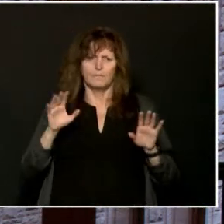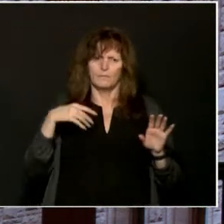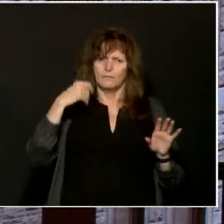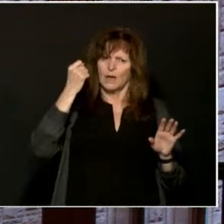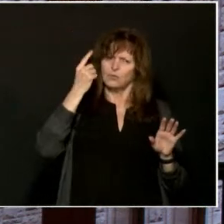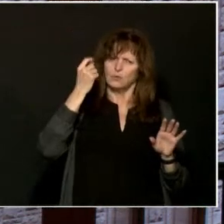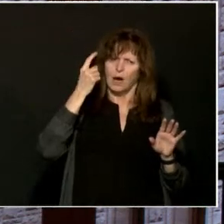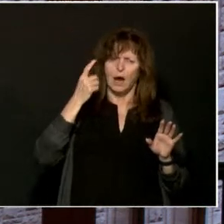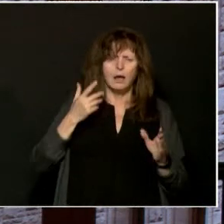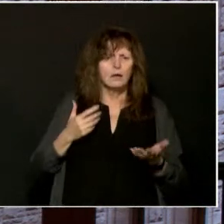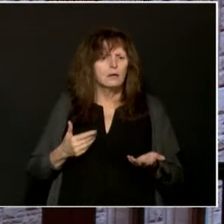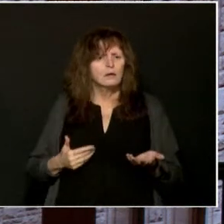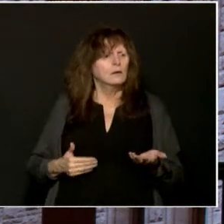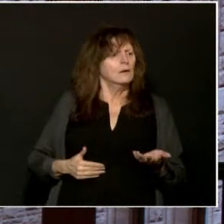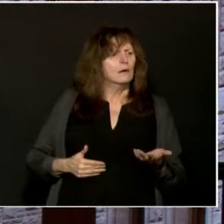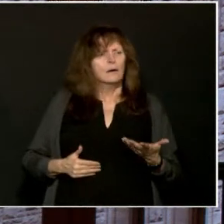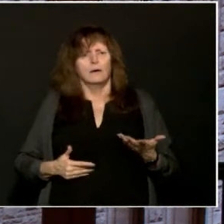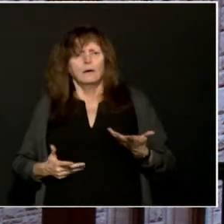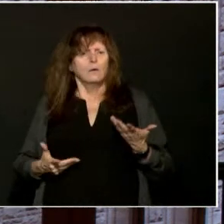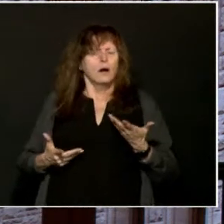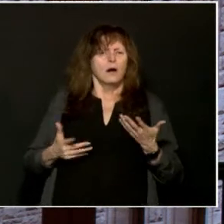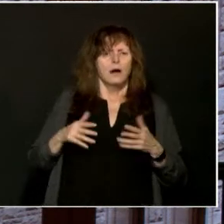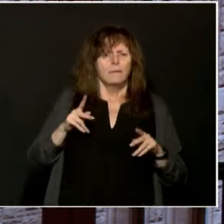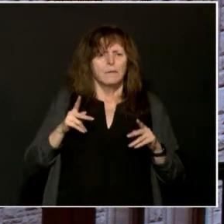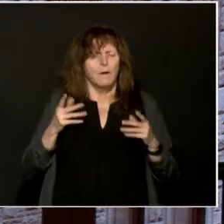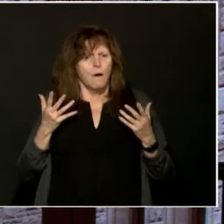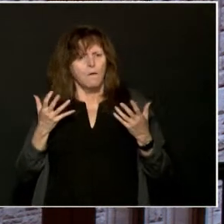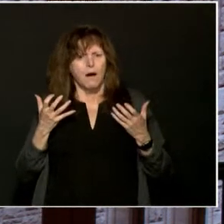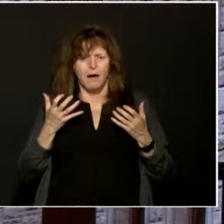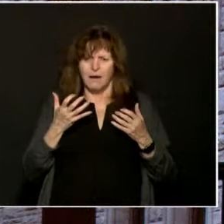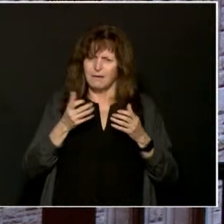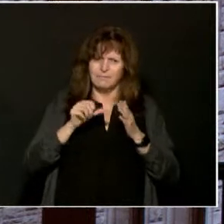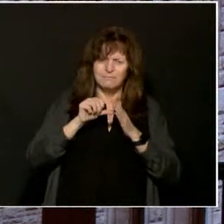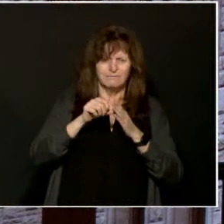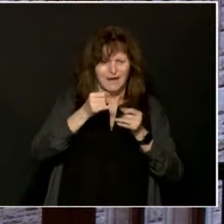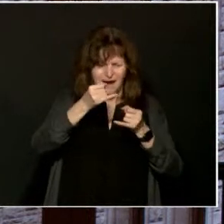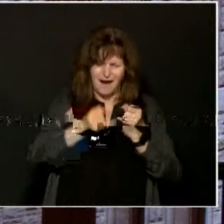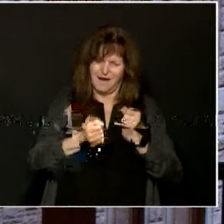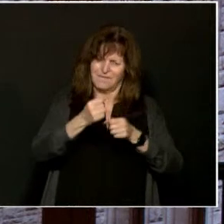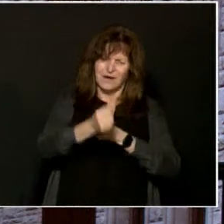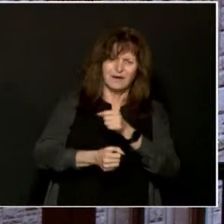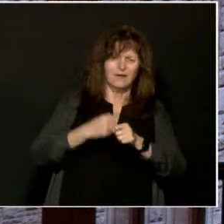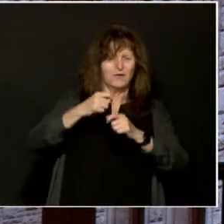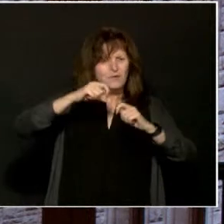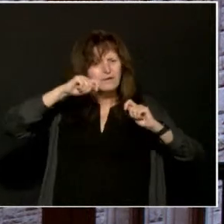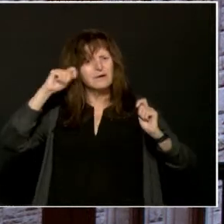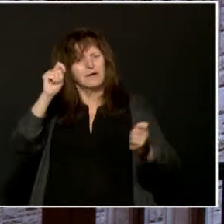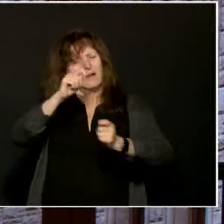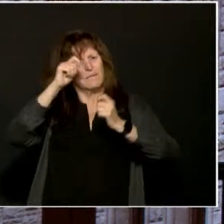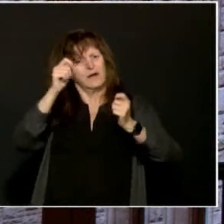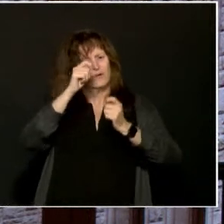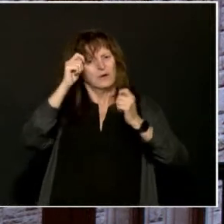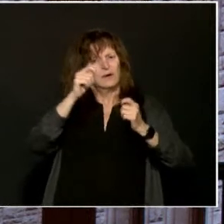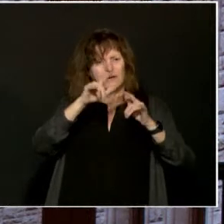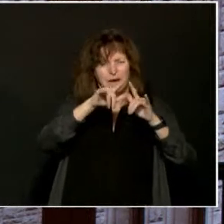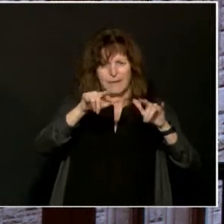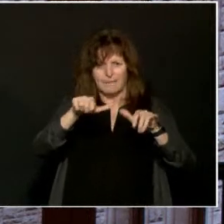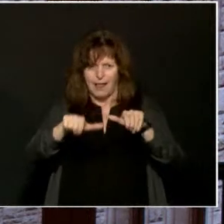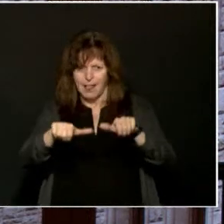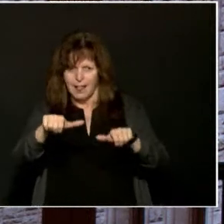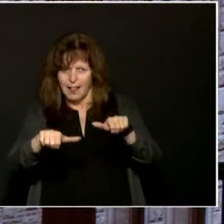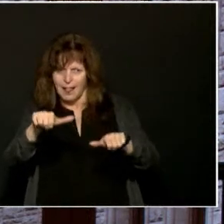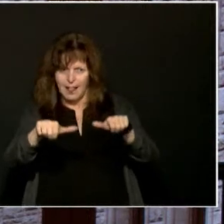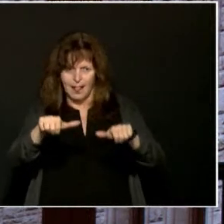some way to mark the end of the year, at the same time understanding the apprehensions of